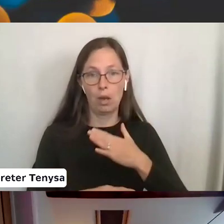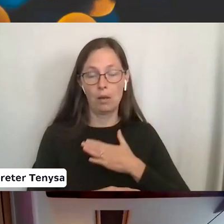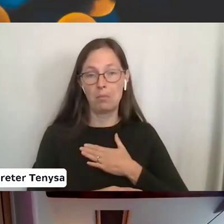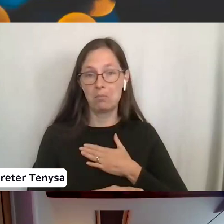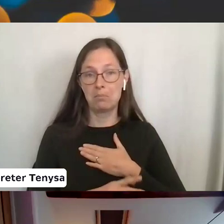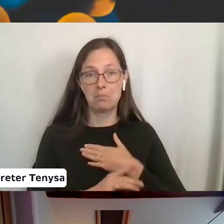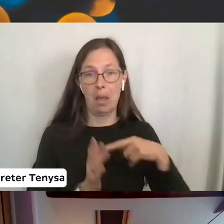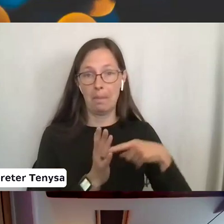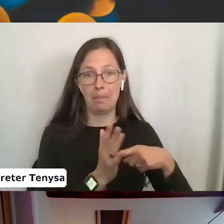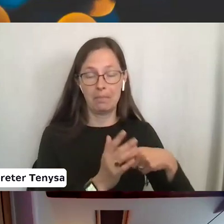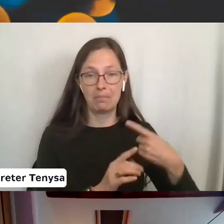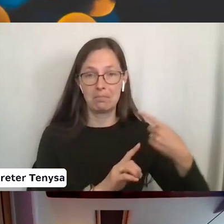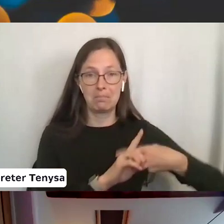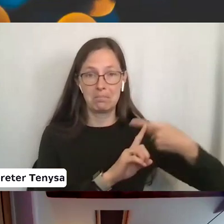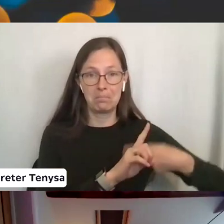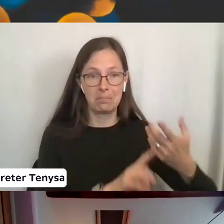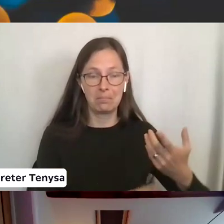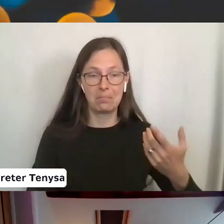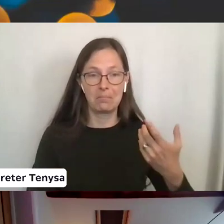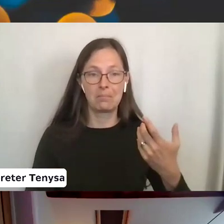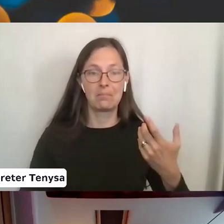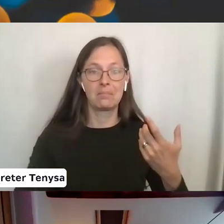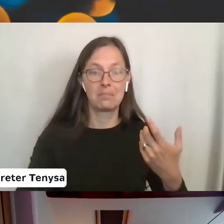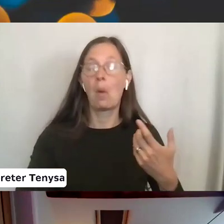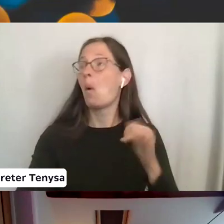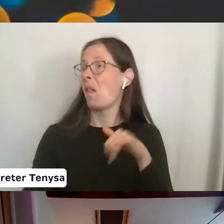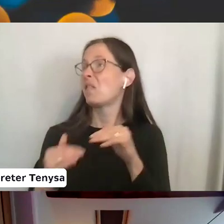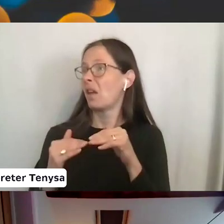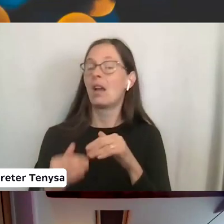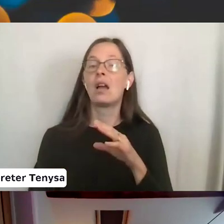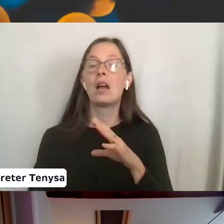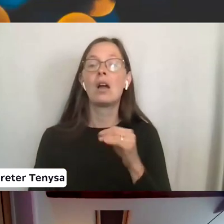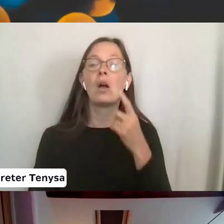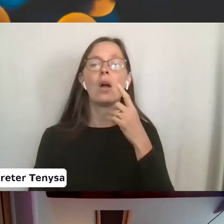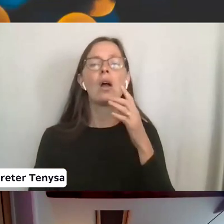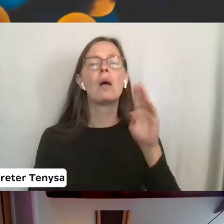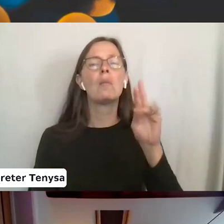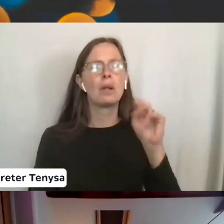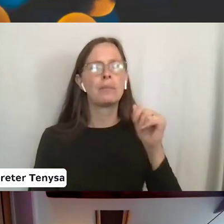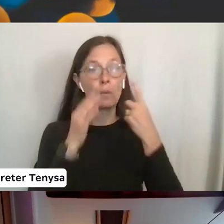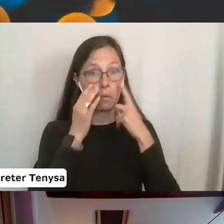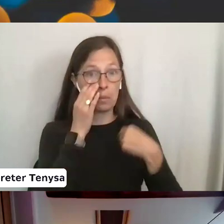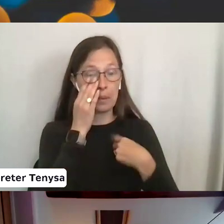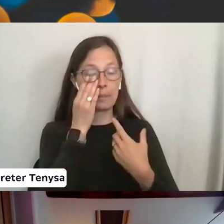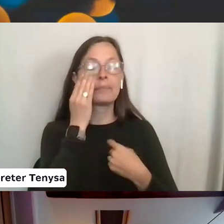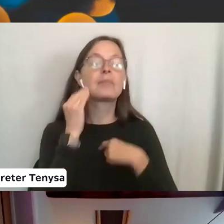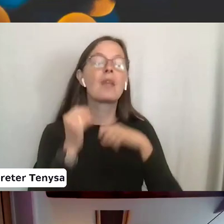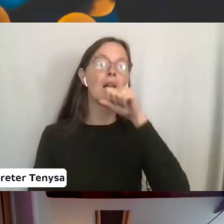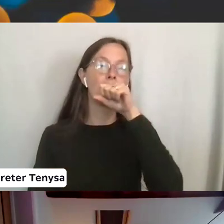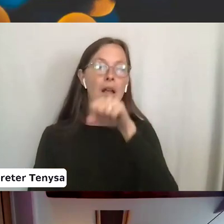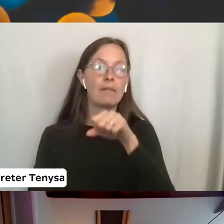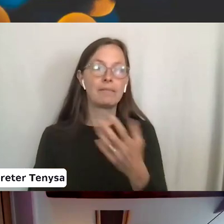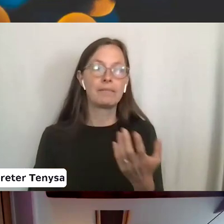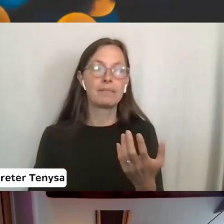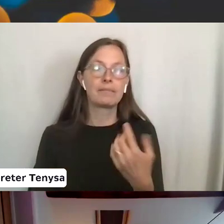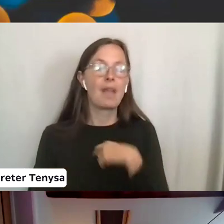mortgage. That's a fair comment. And for me, what I love, I just